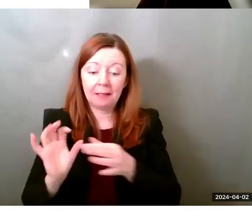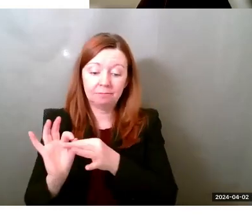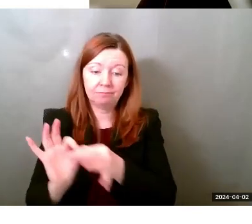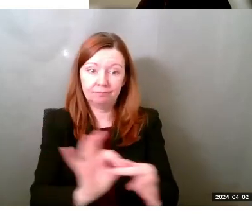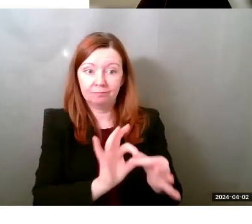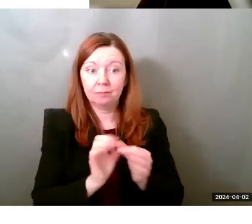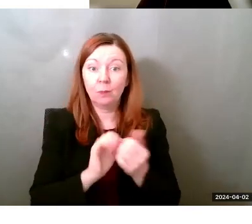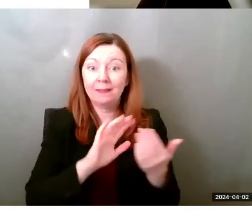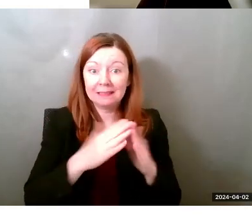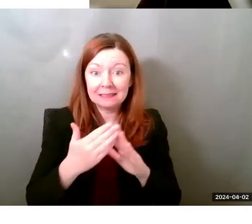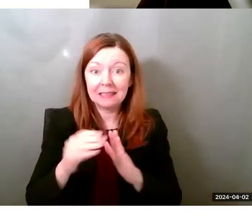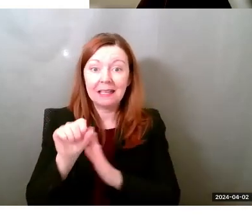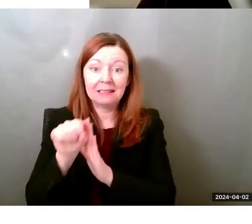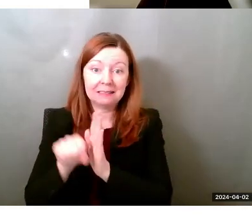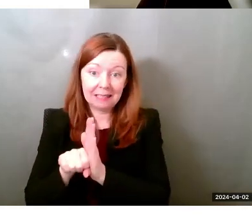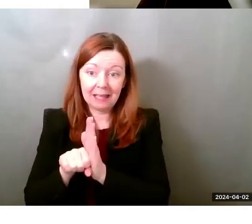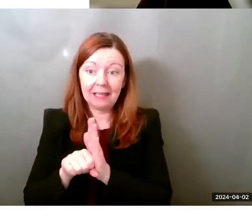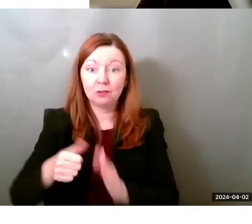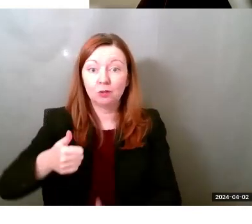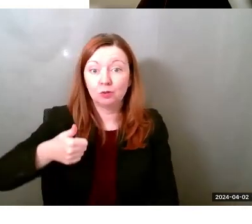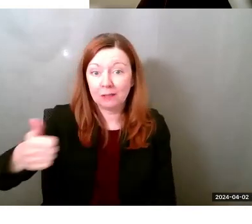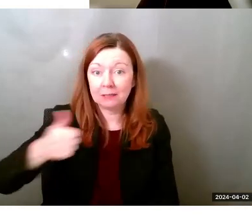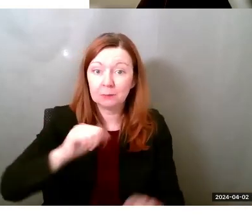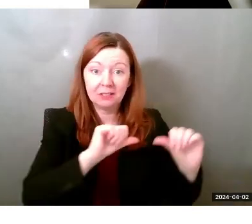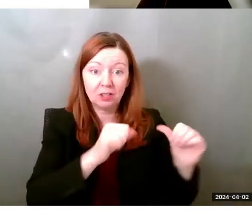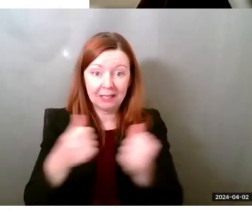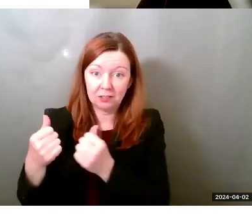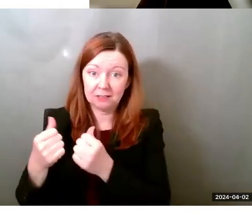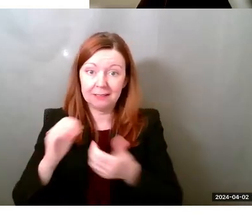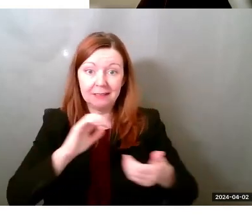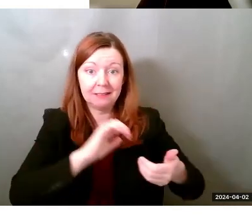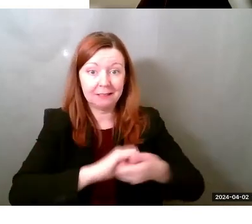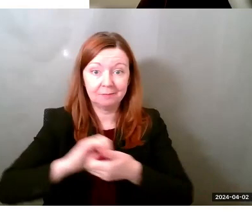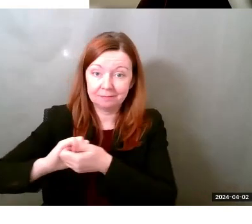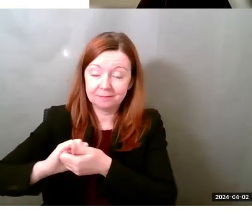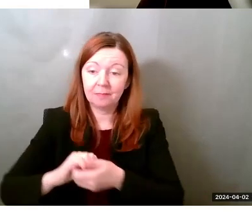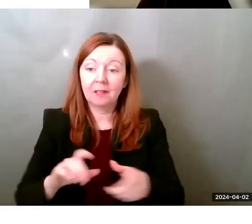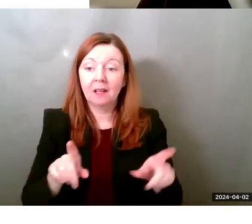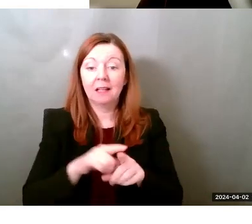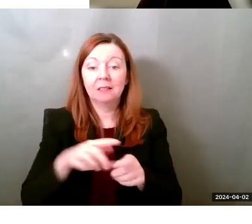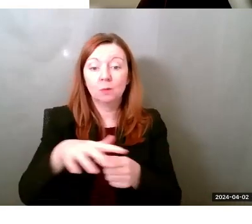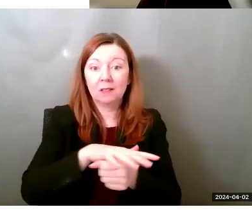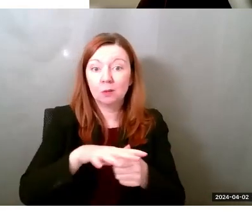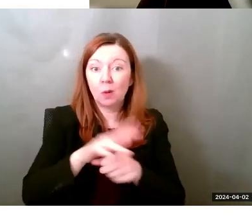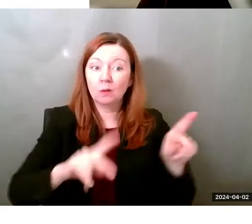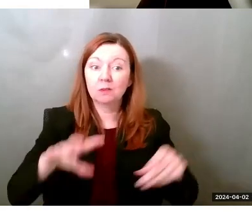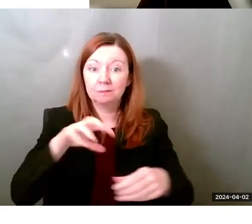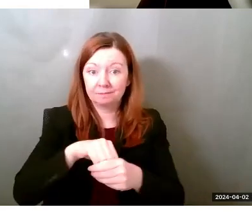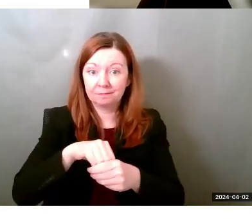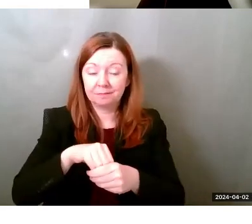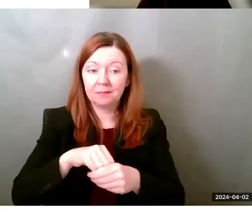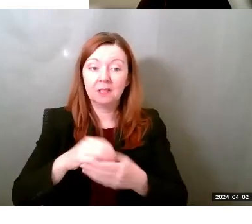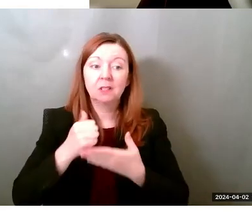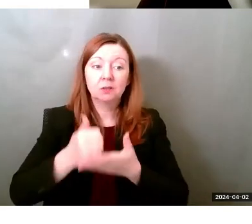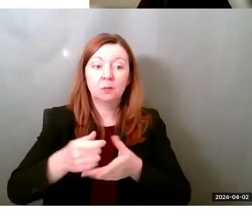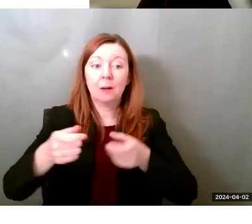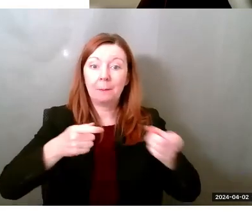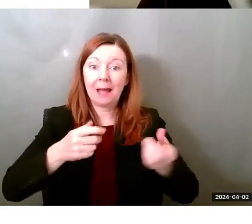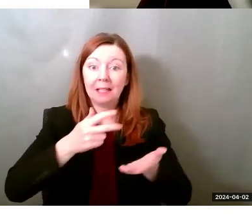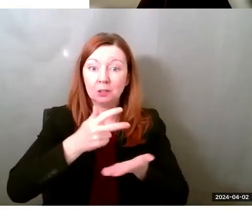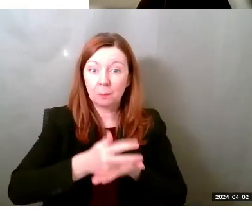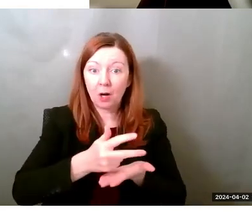with the city and state transportation agencies, as well as local stakeholders, to help manage the